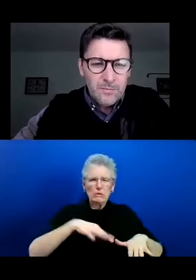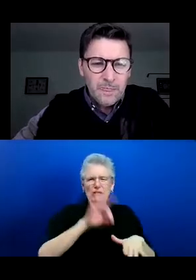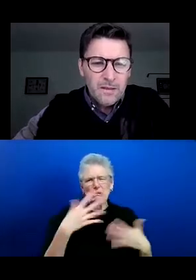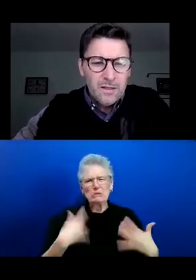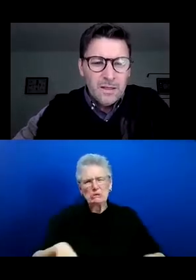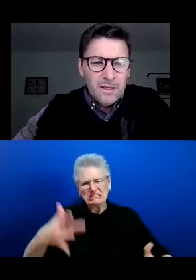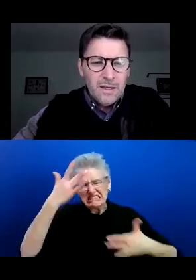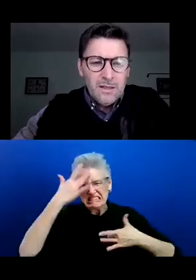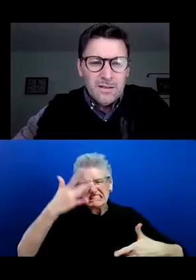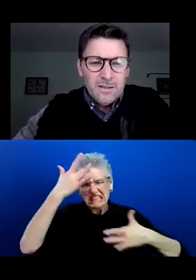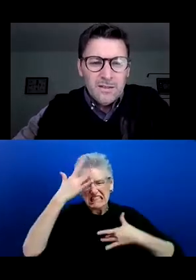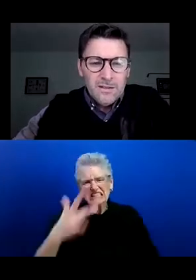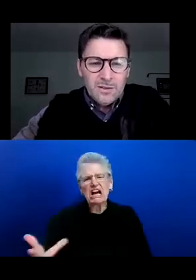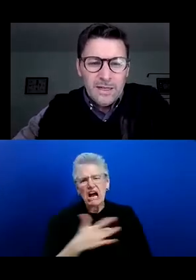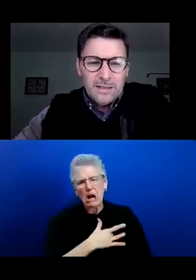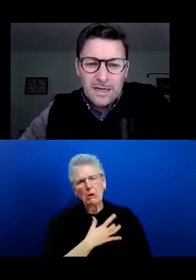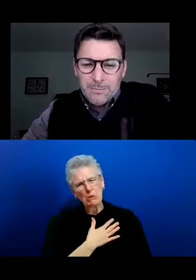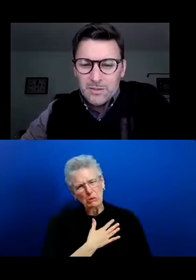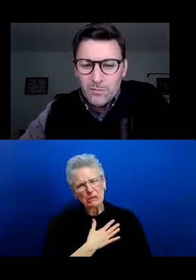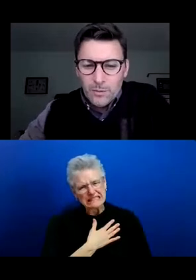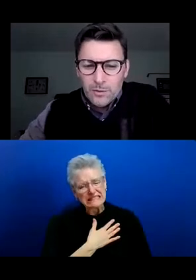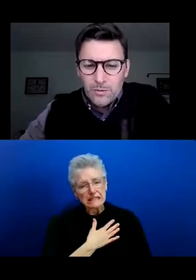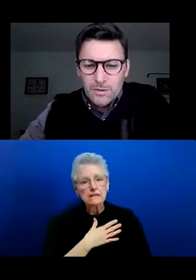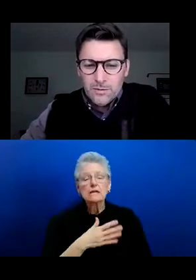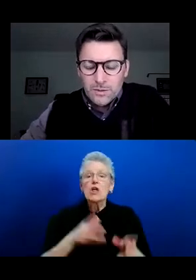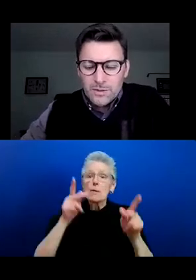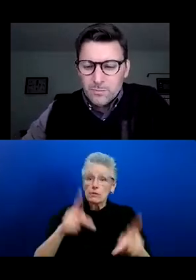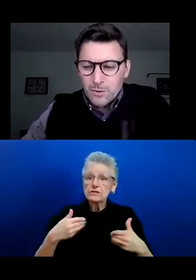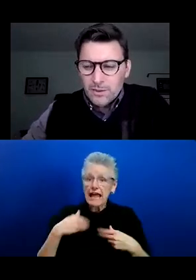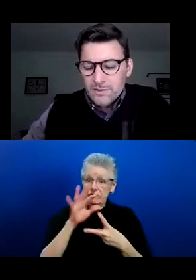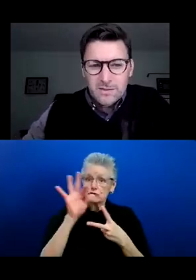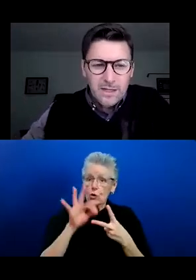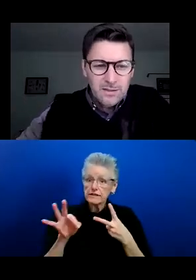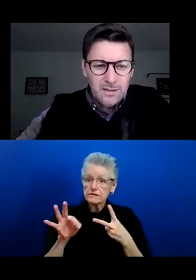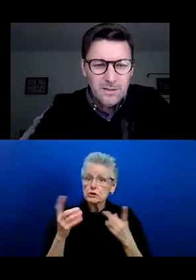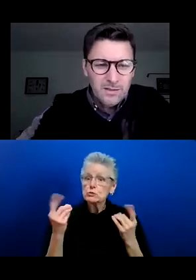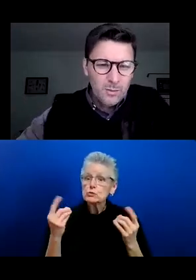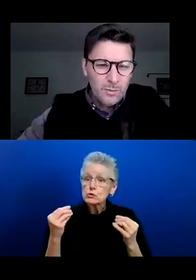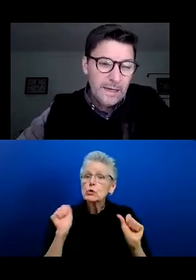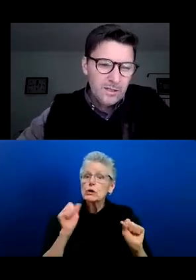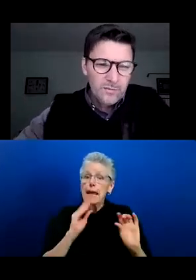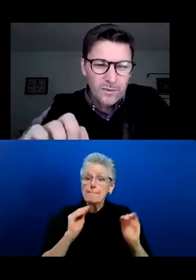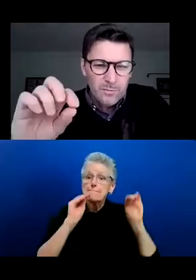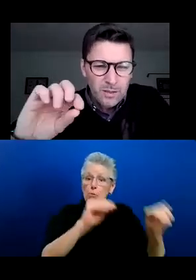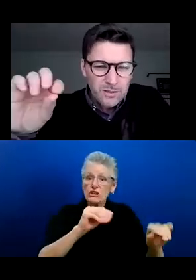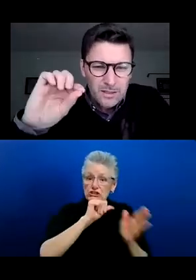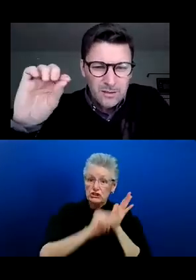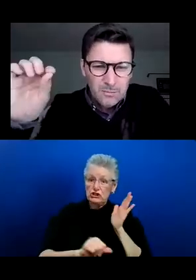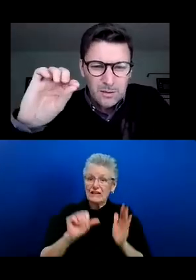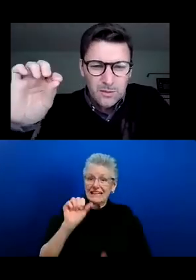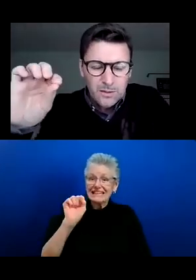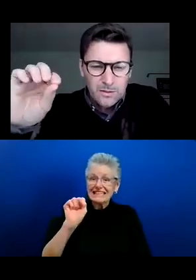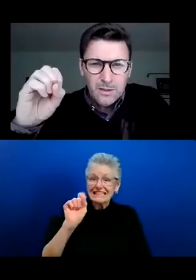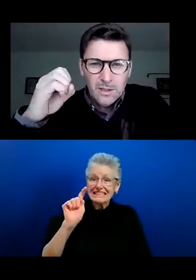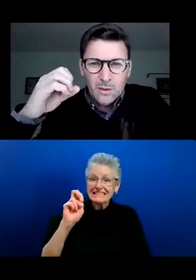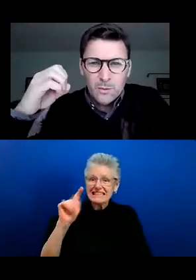vessel. And this individual had the option of what we normally do, which is putting a stent in this. So we actually first put a tiny little